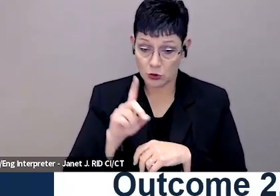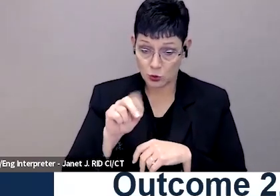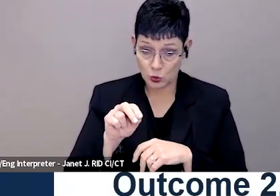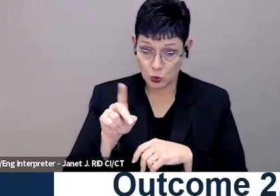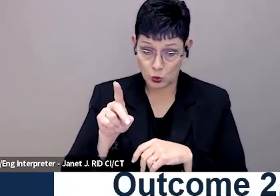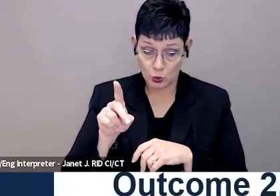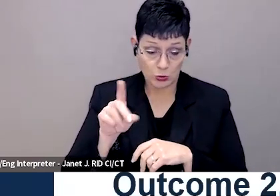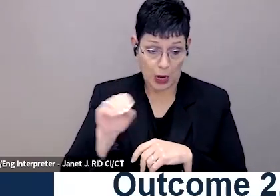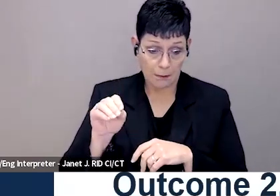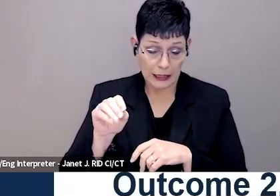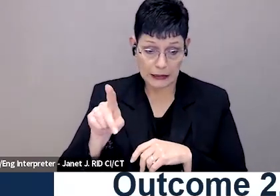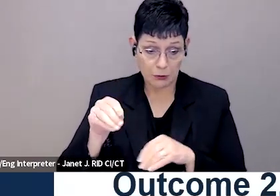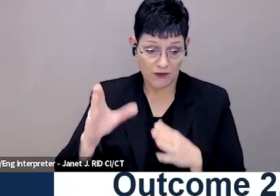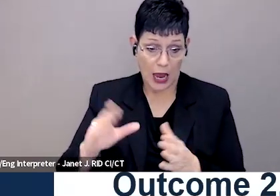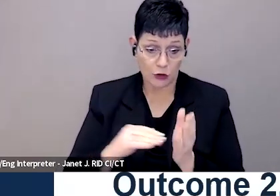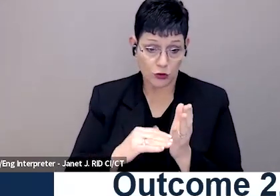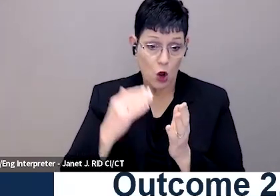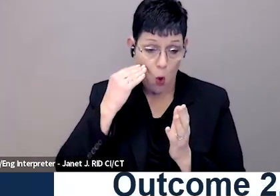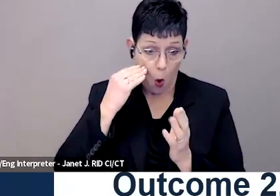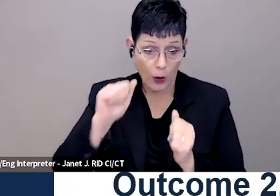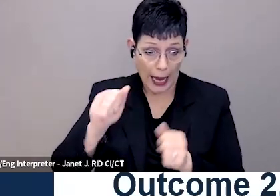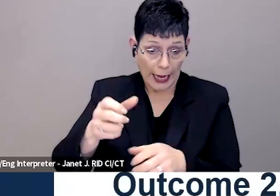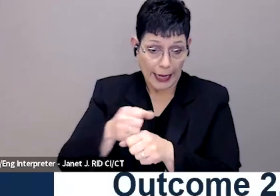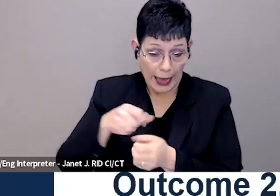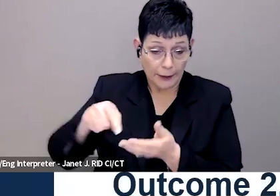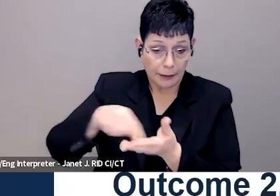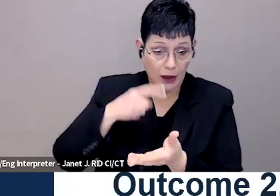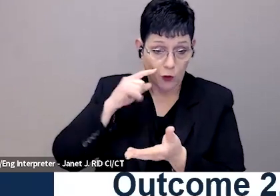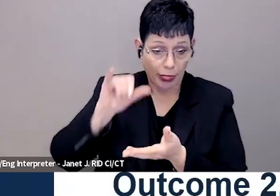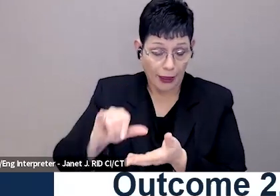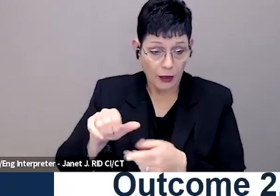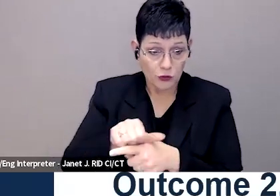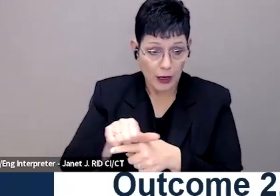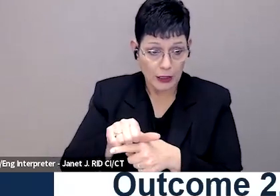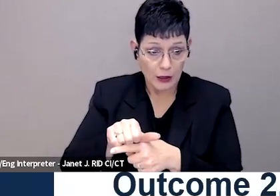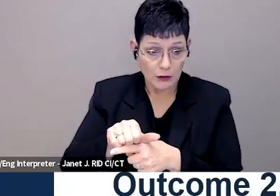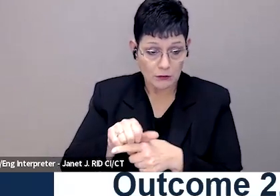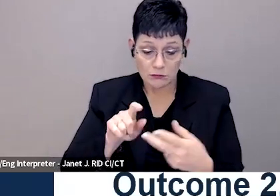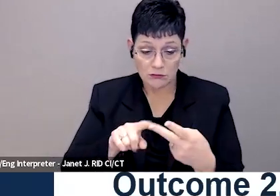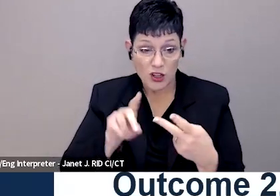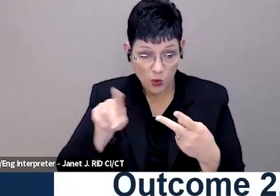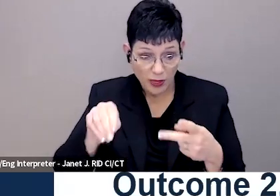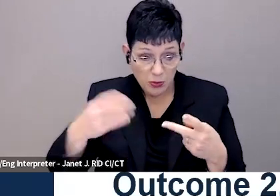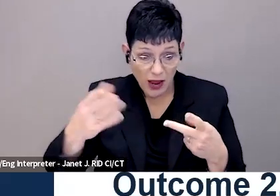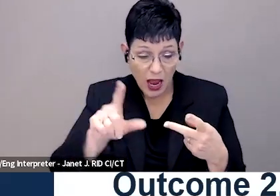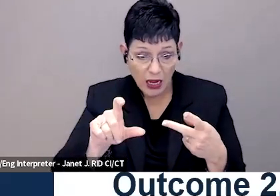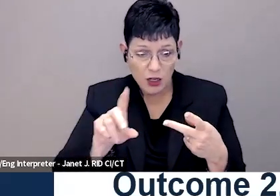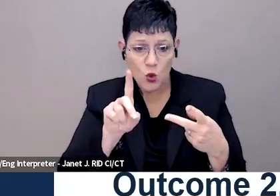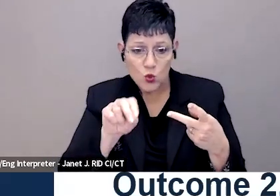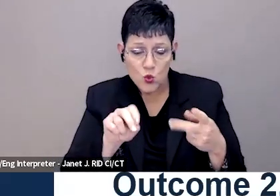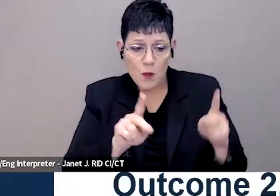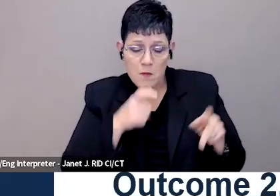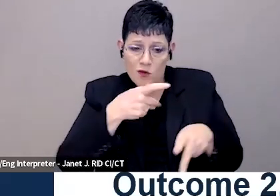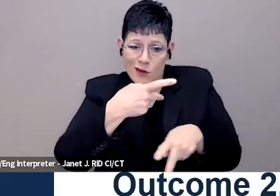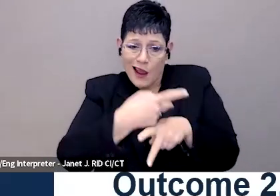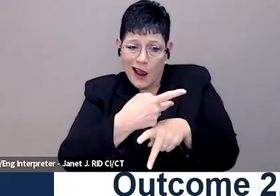these billing codes and the training that they can now be paid to provide? And are they actually providing it? Do caregivers know about it, and are they able